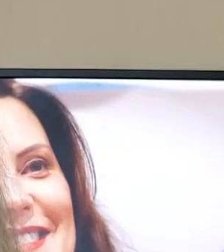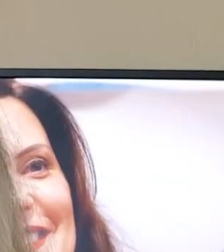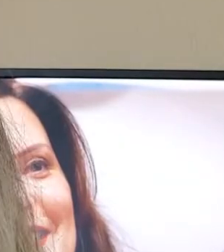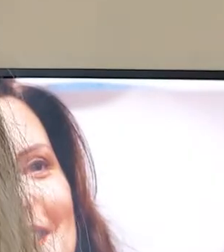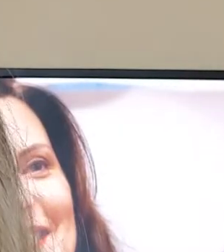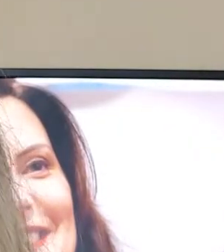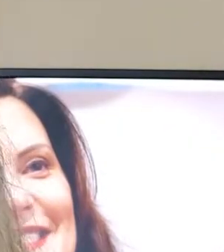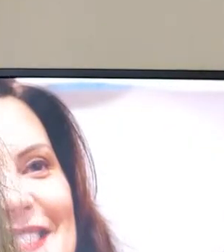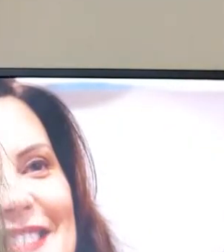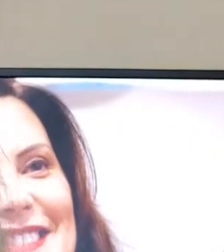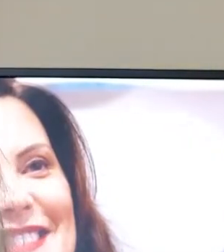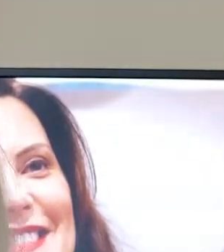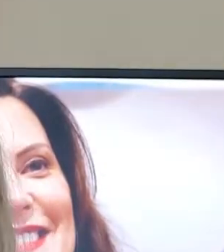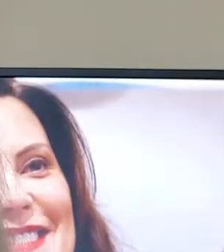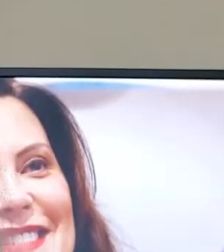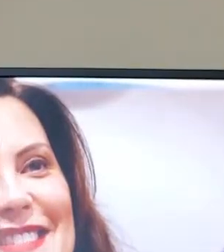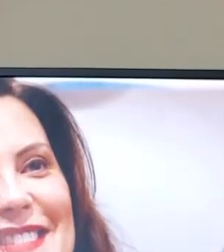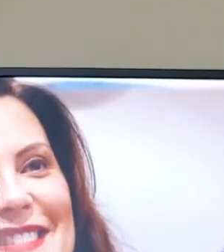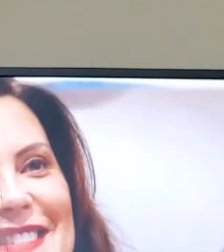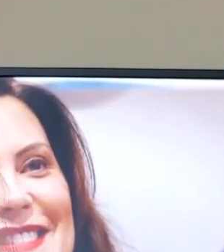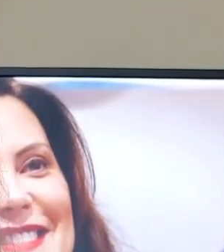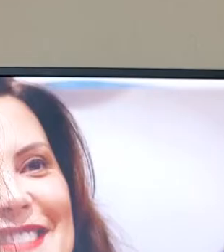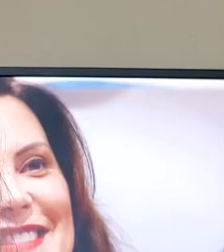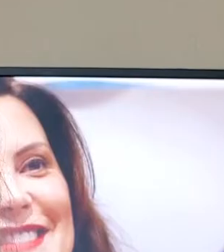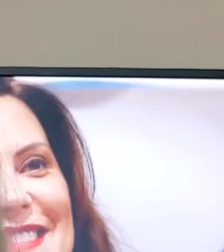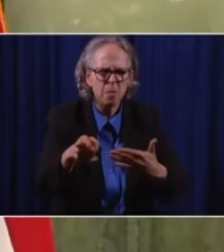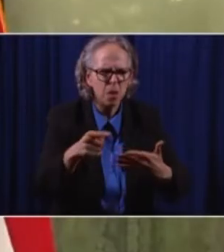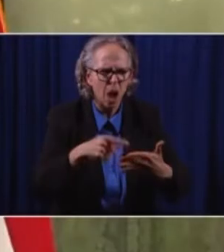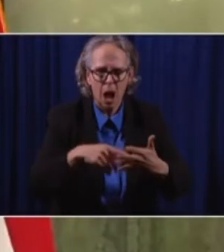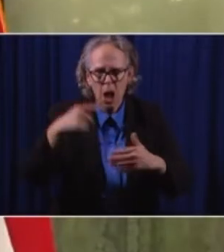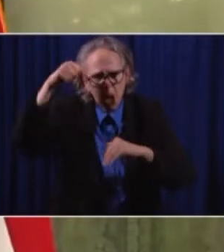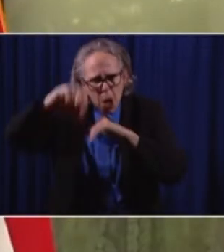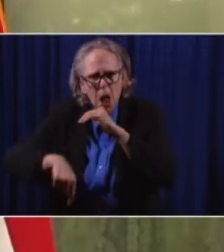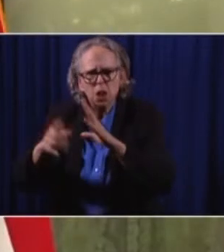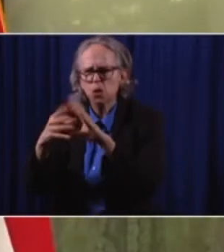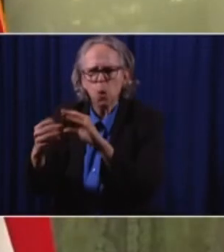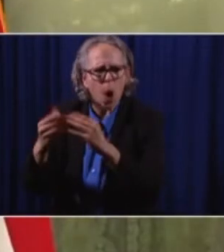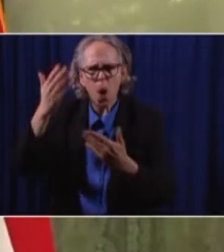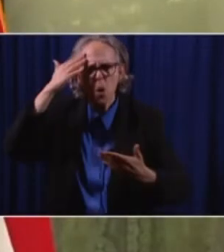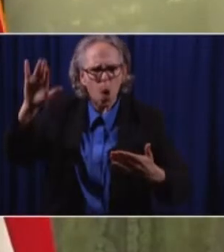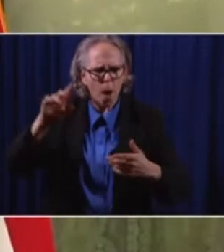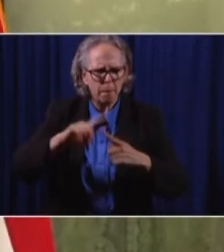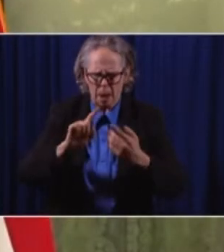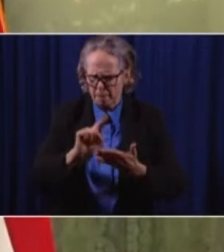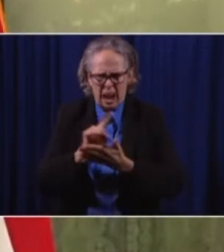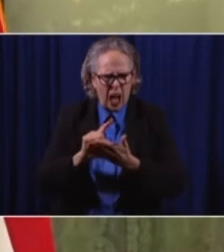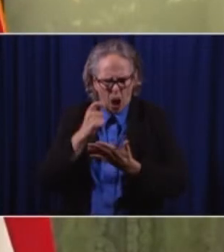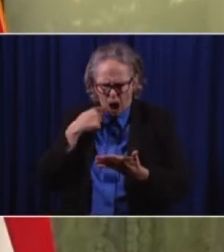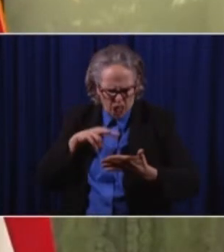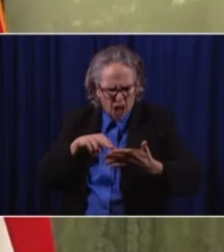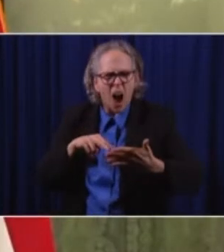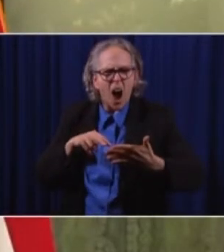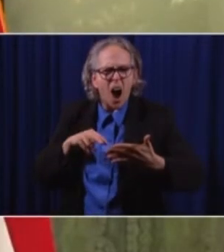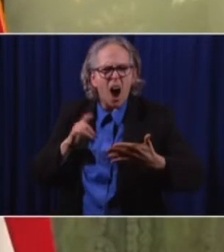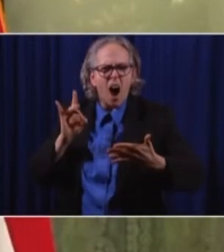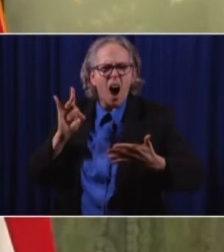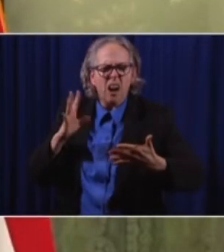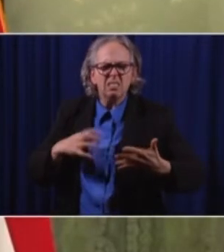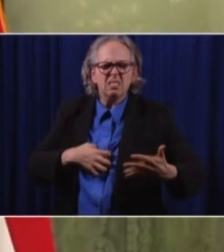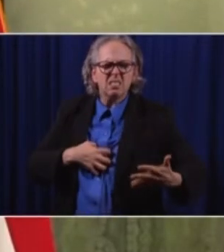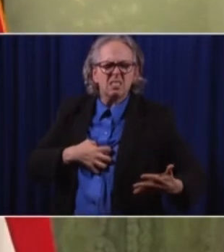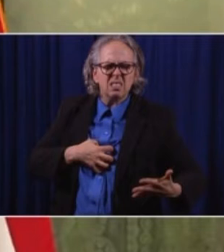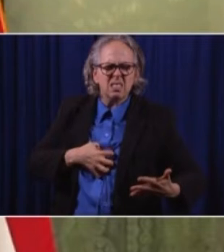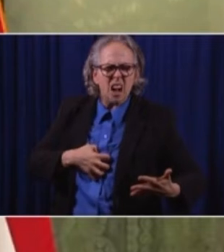took time out of his press conference to address the whole ordeal as well. It is a despicable act. It is